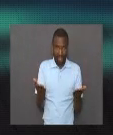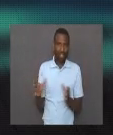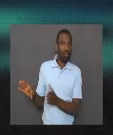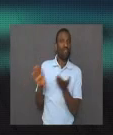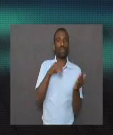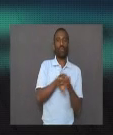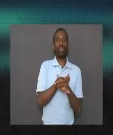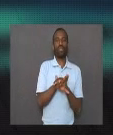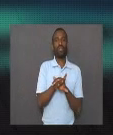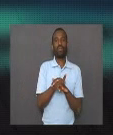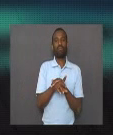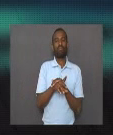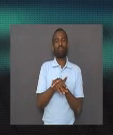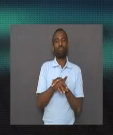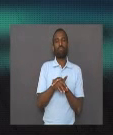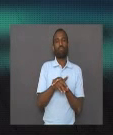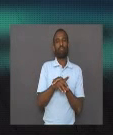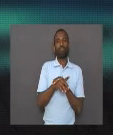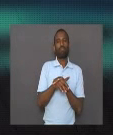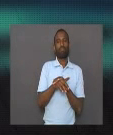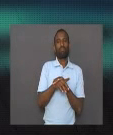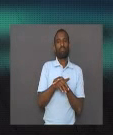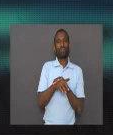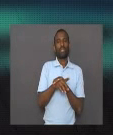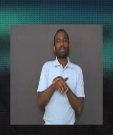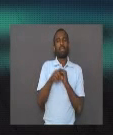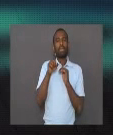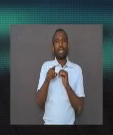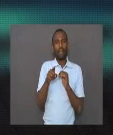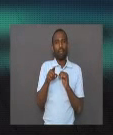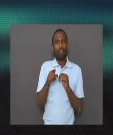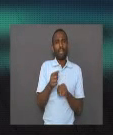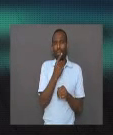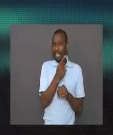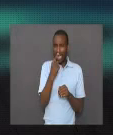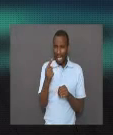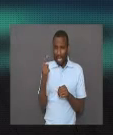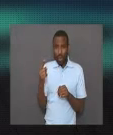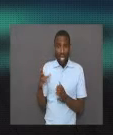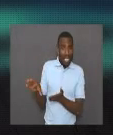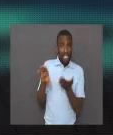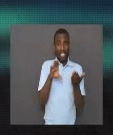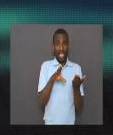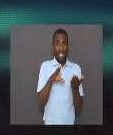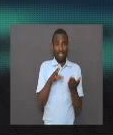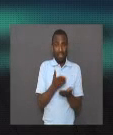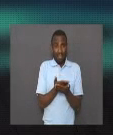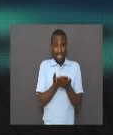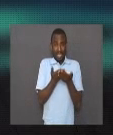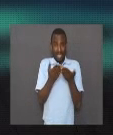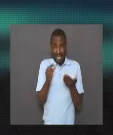in fluids caused by the impacts of molecules of the